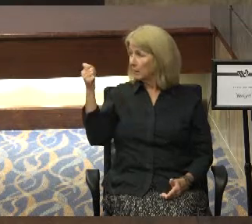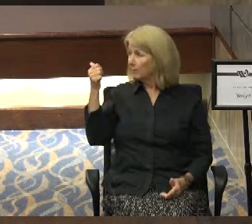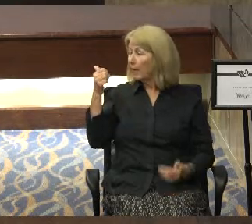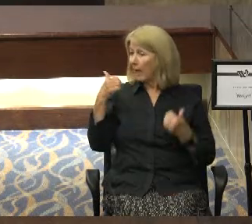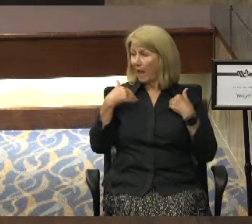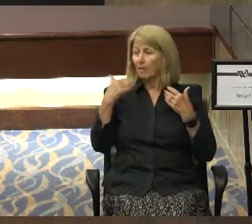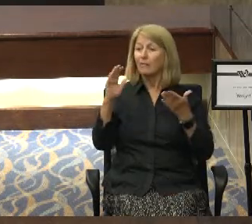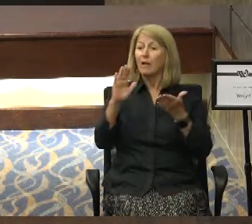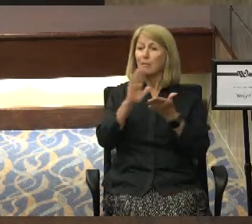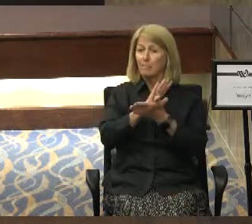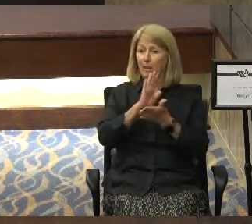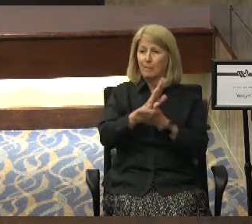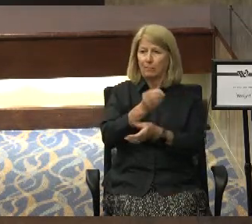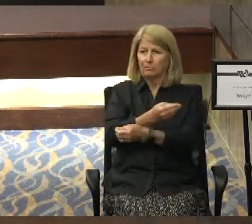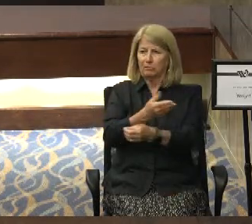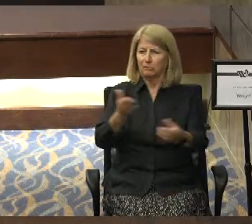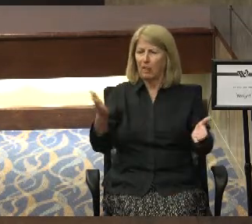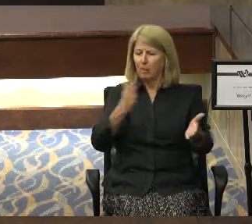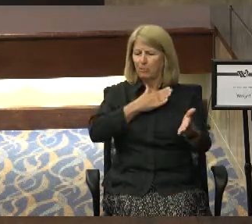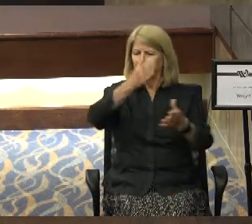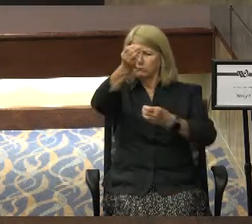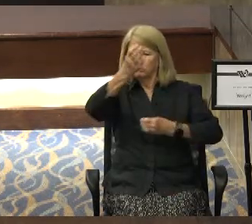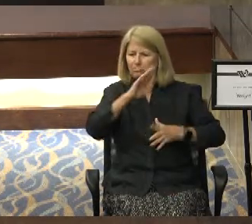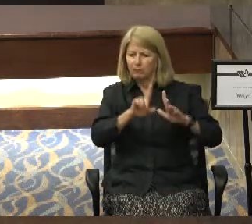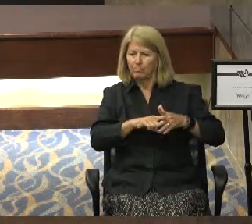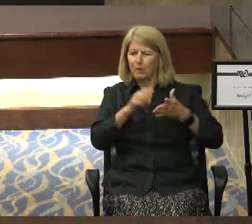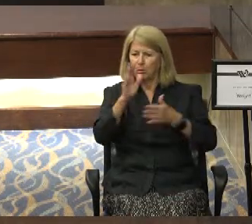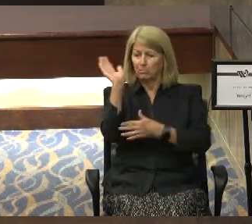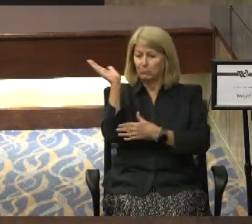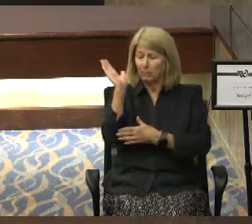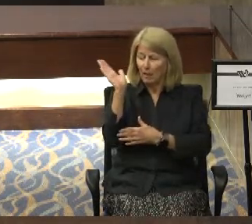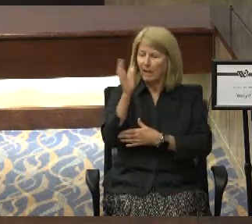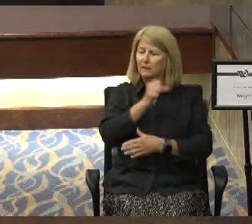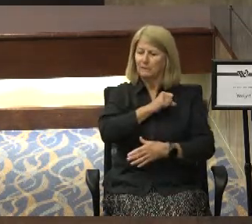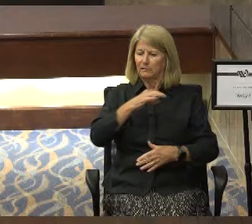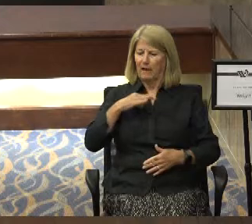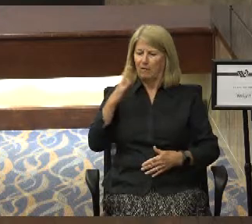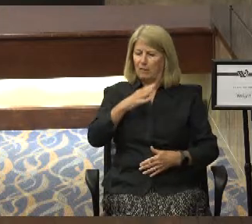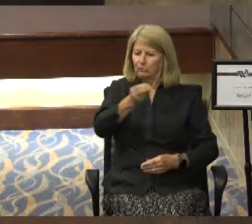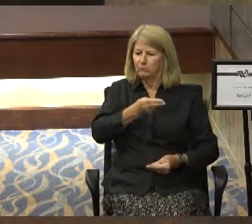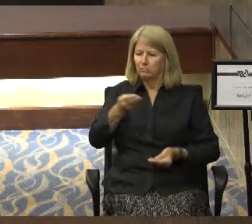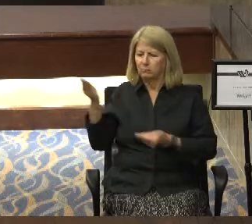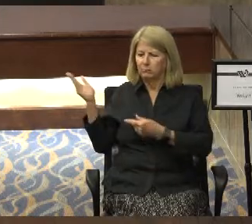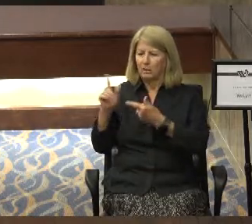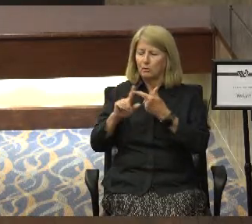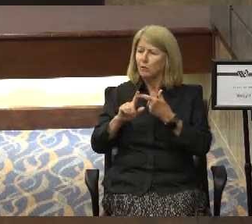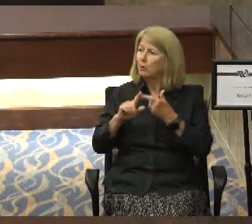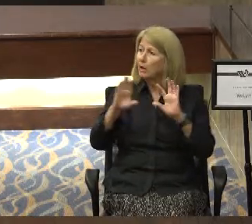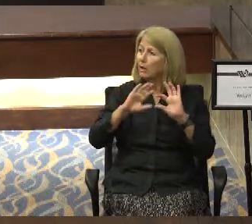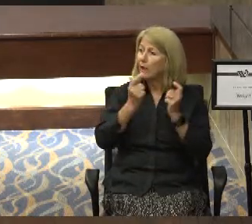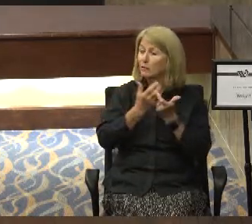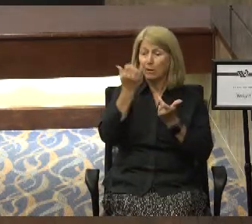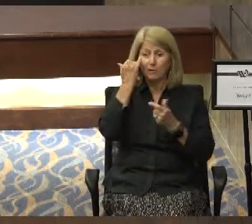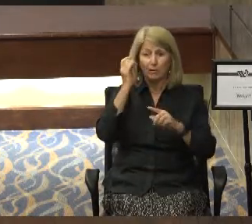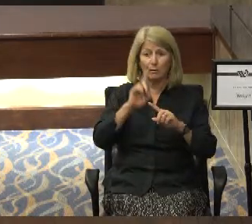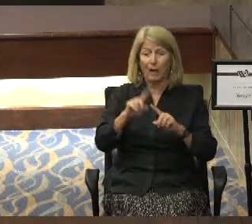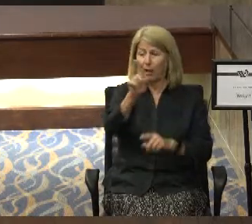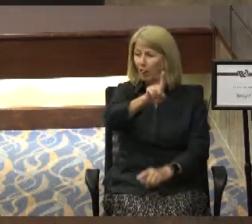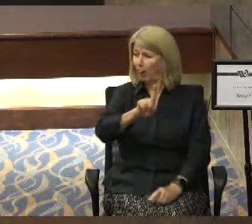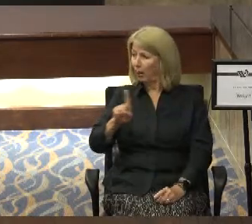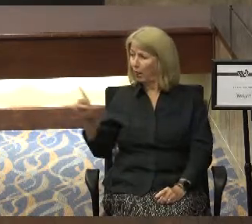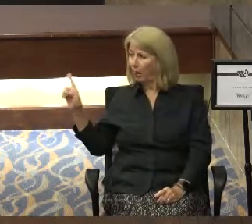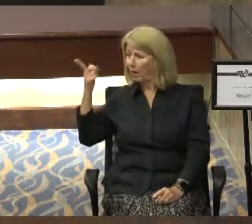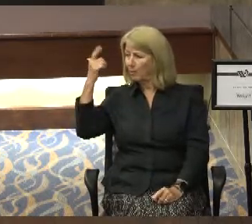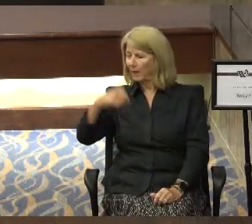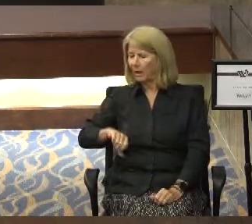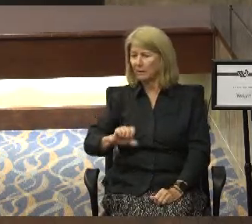beginning of your presentation and staff will distribute those to council. If you're unable to approach the podium due to physical limitations, a microphone is